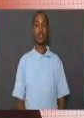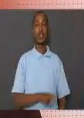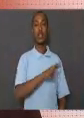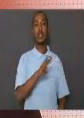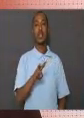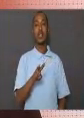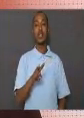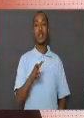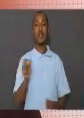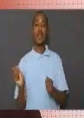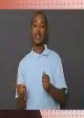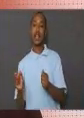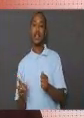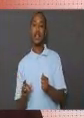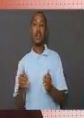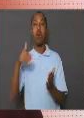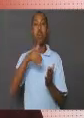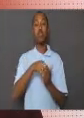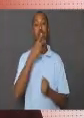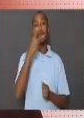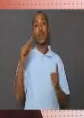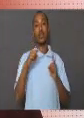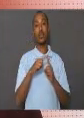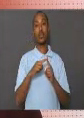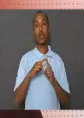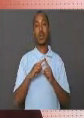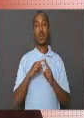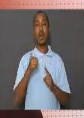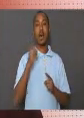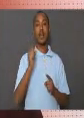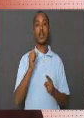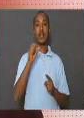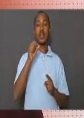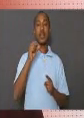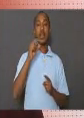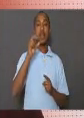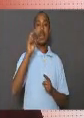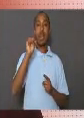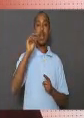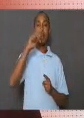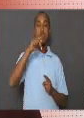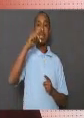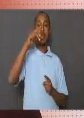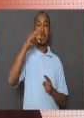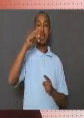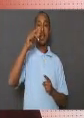These fertilizers are also referred to as NPK, which